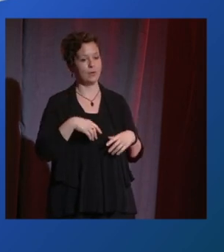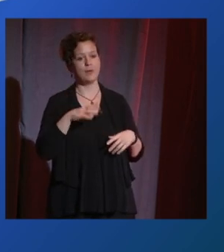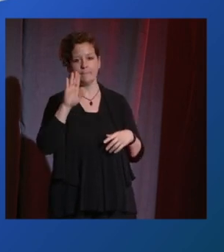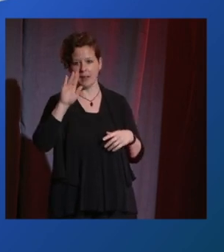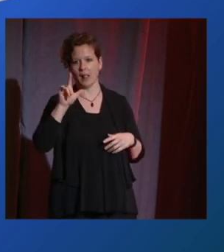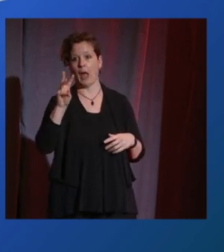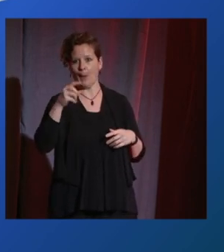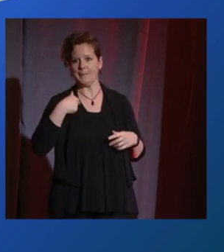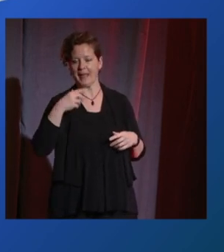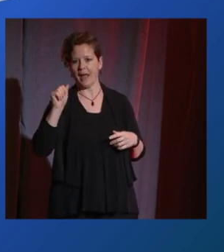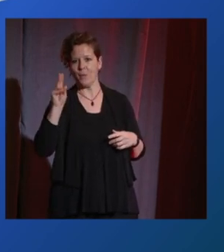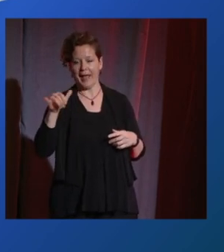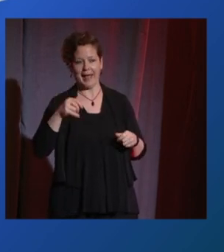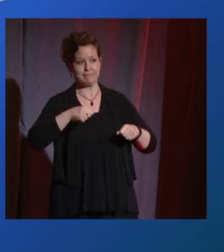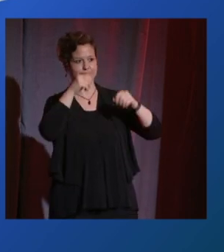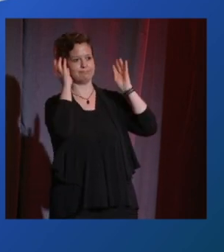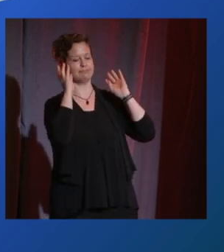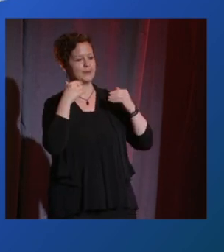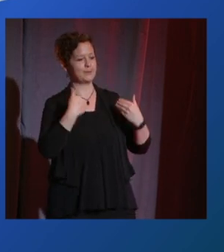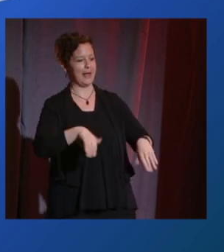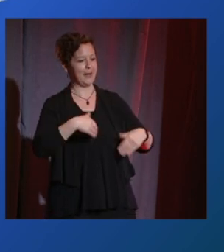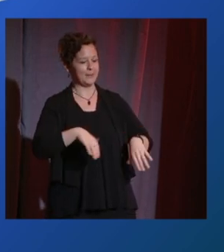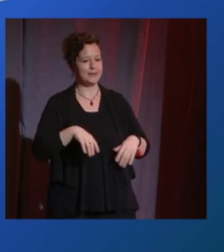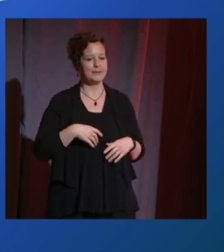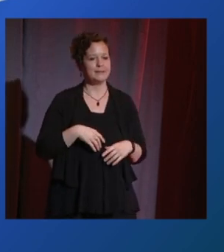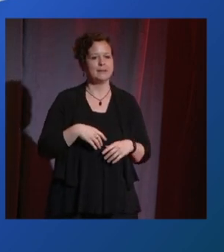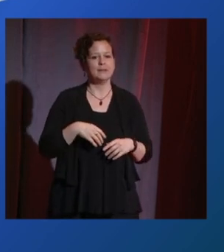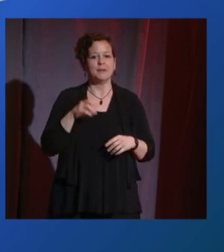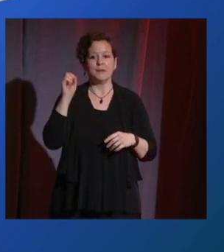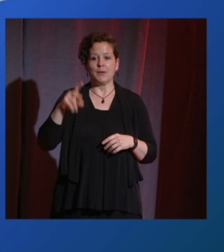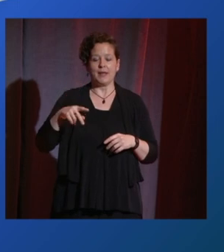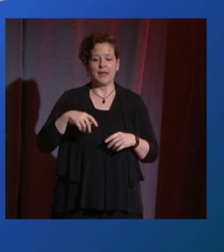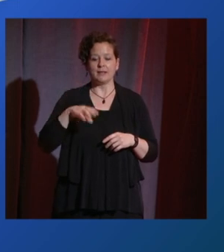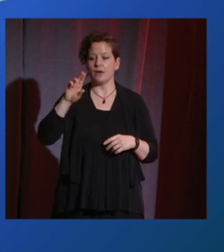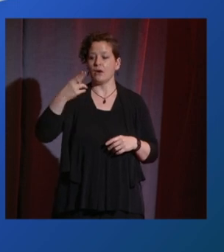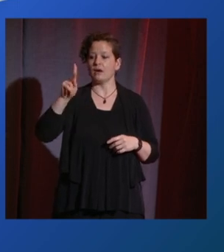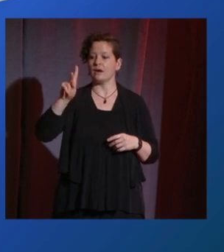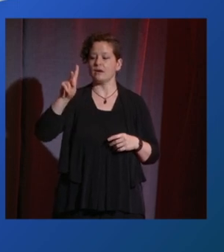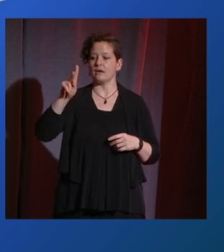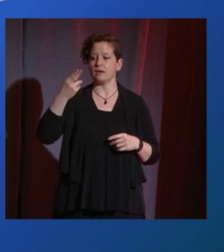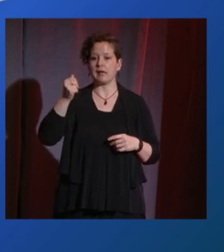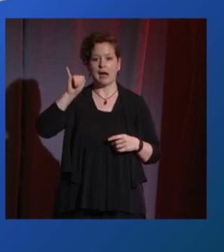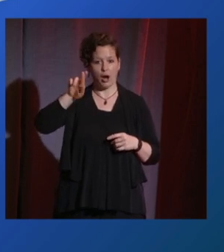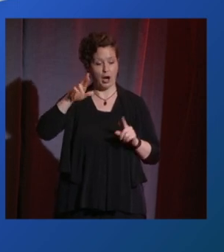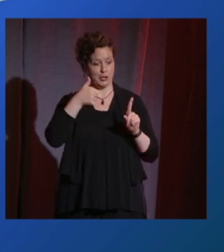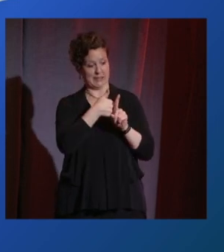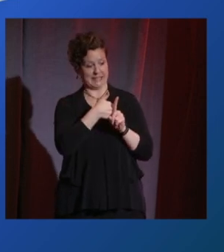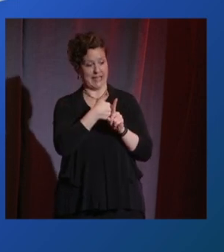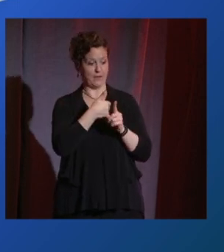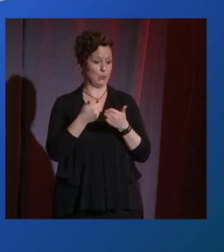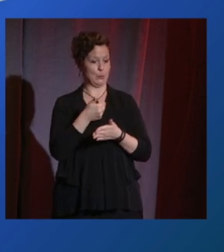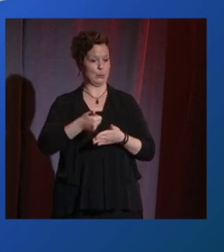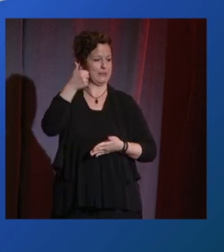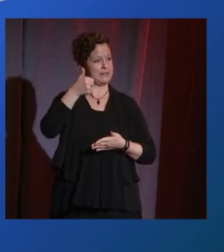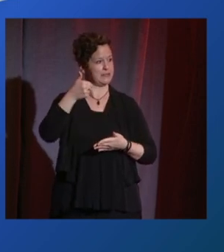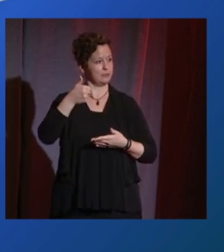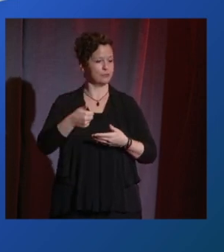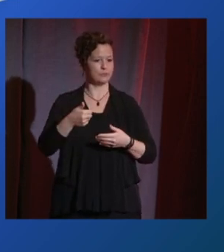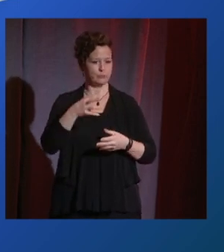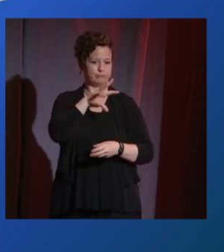Kier you're you're the the newest of this panel to the the geospacial community